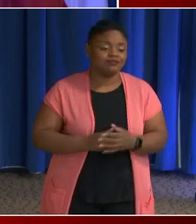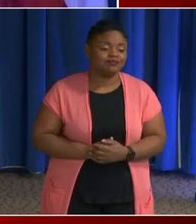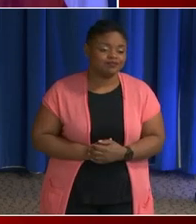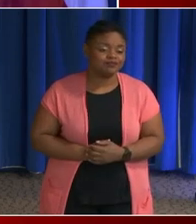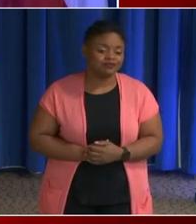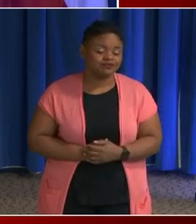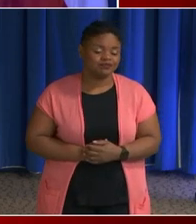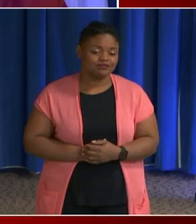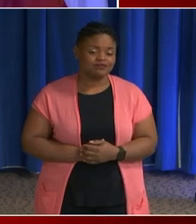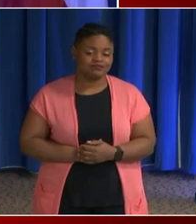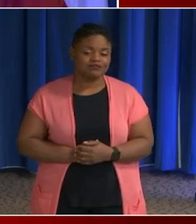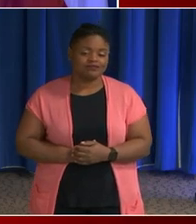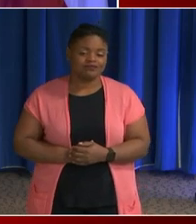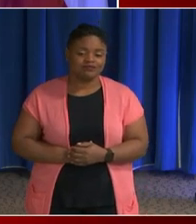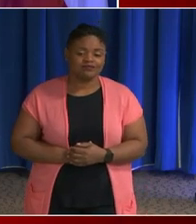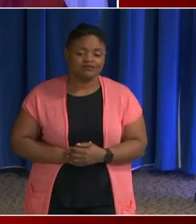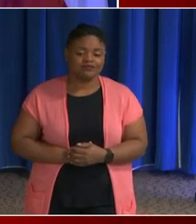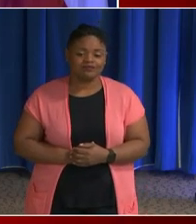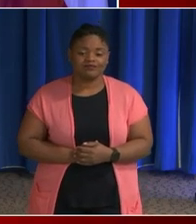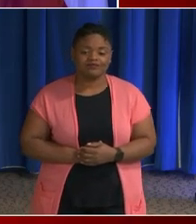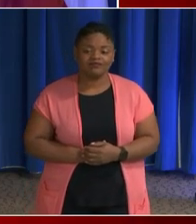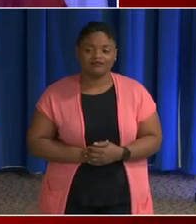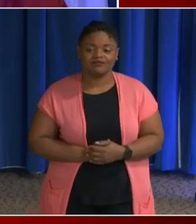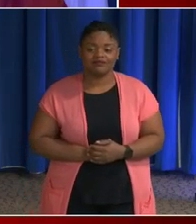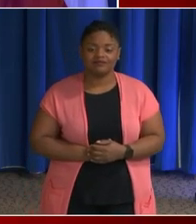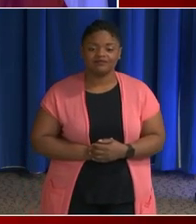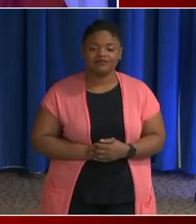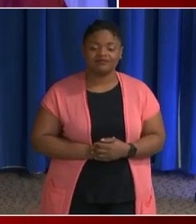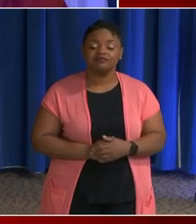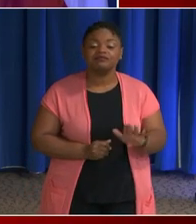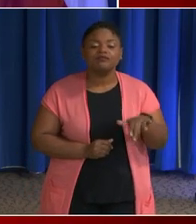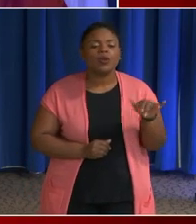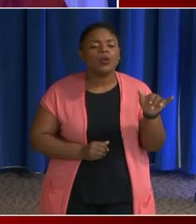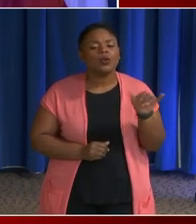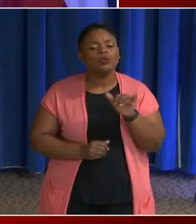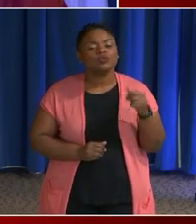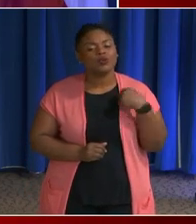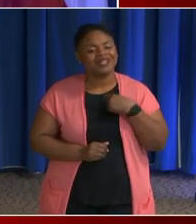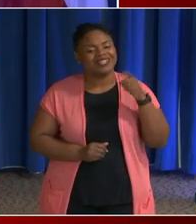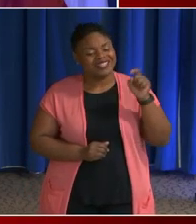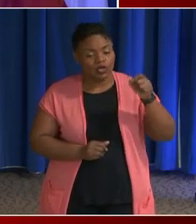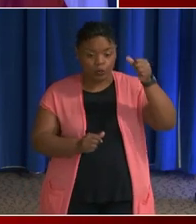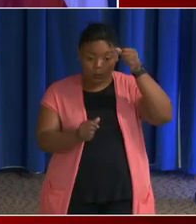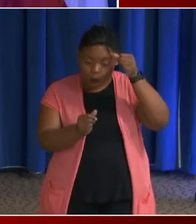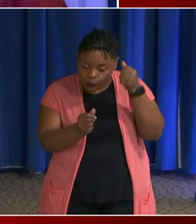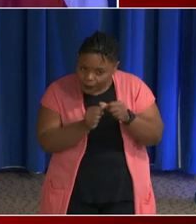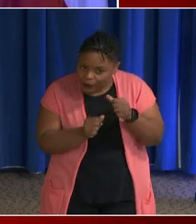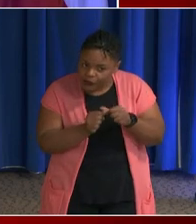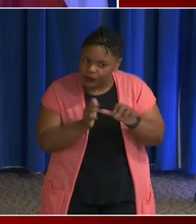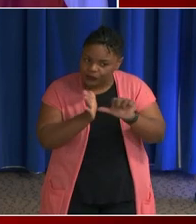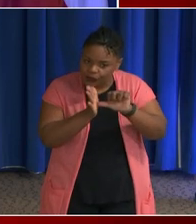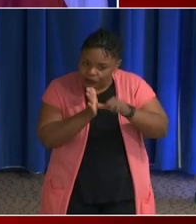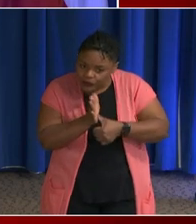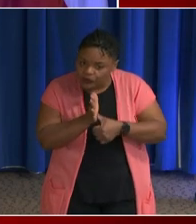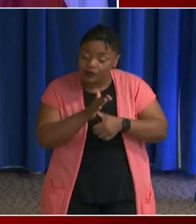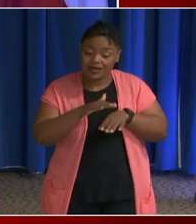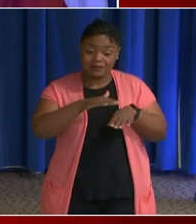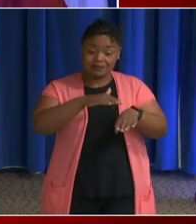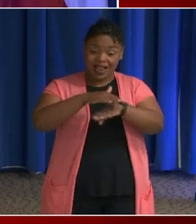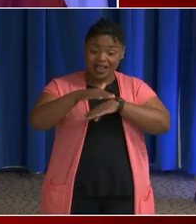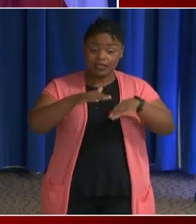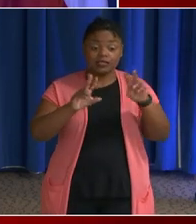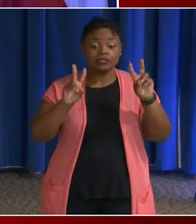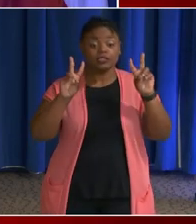I would add that we also have to keep in mind that really the fundamental issue